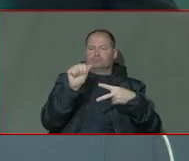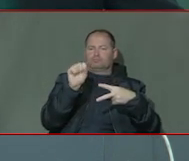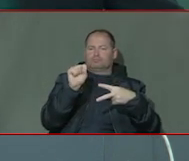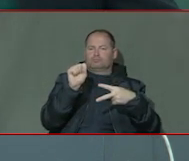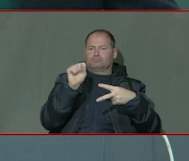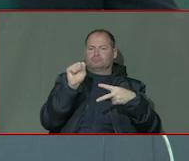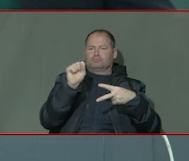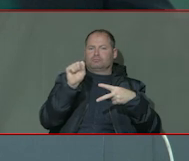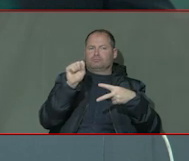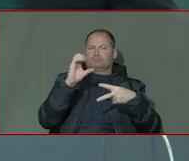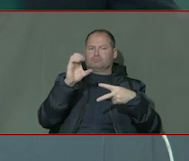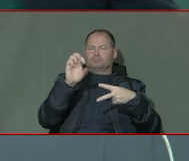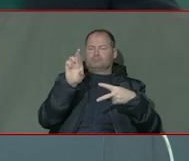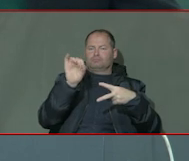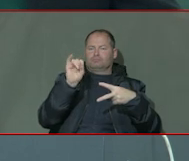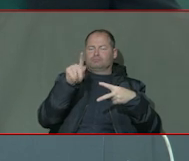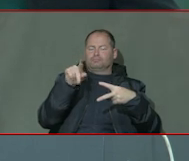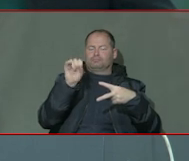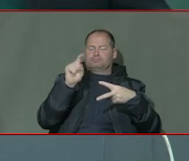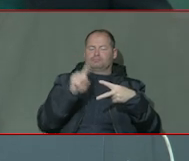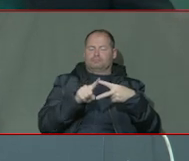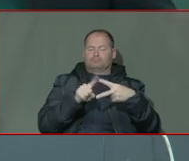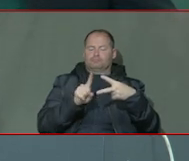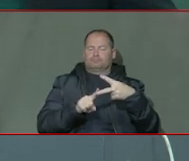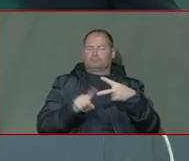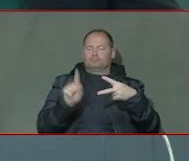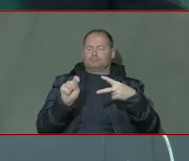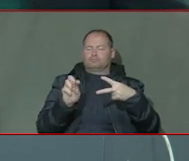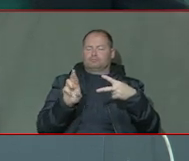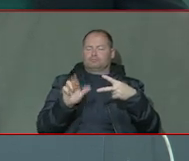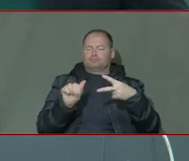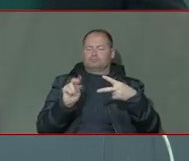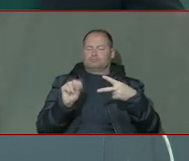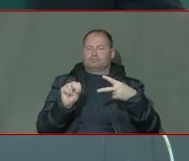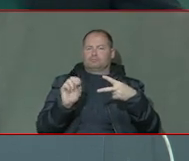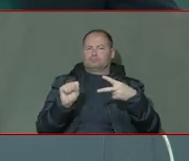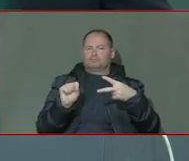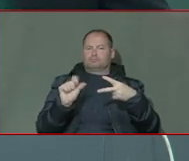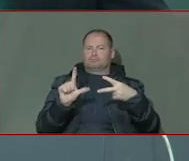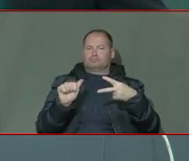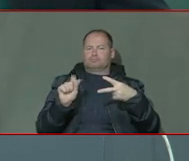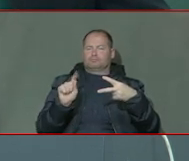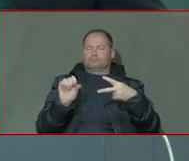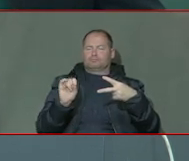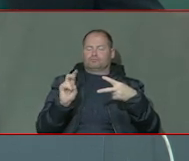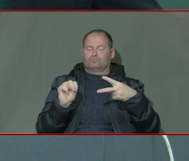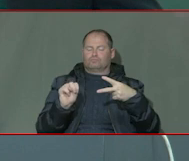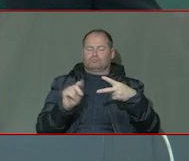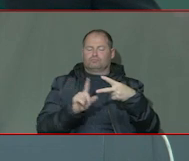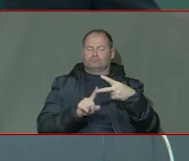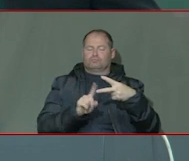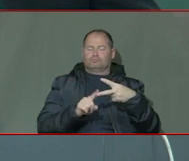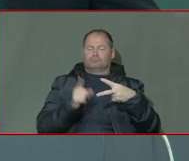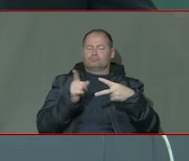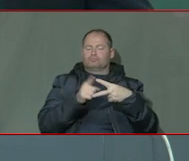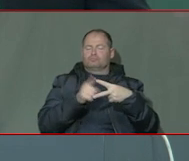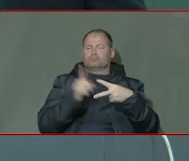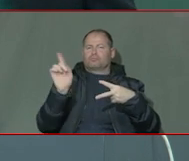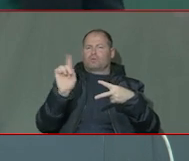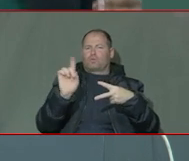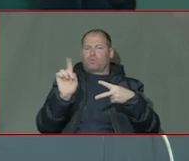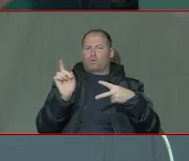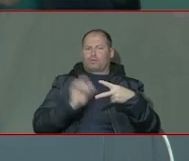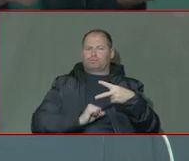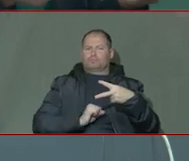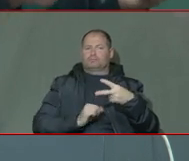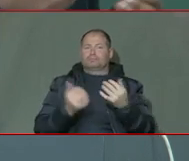Now, transcription occurs in the what? In the nucleus. Now, what is transcription? Transcription is